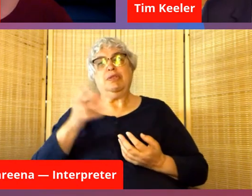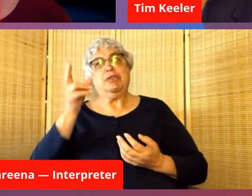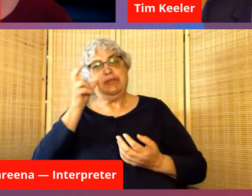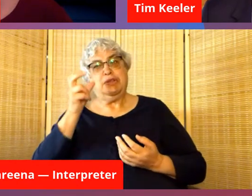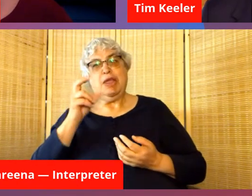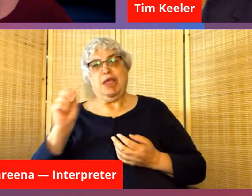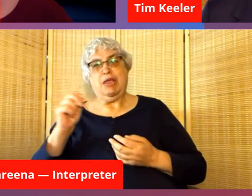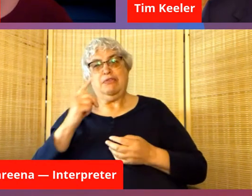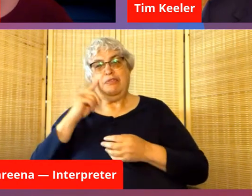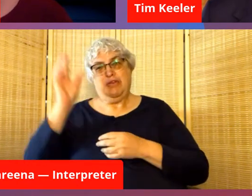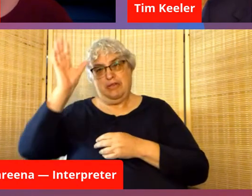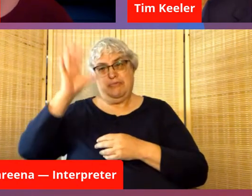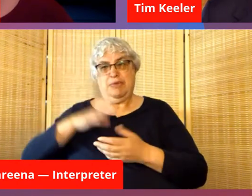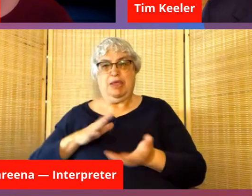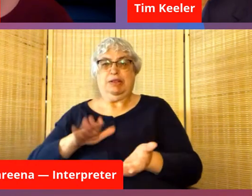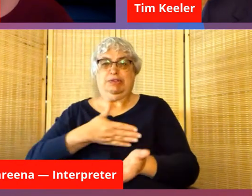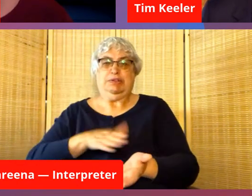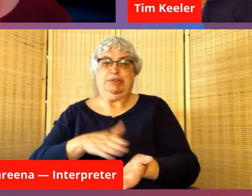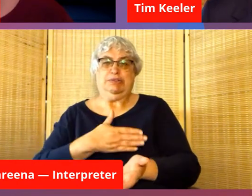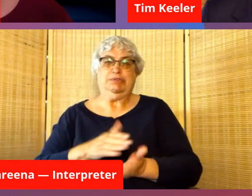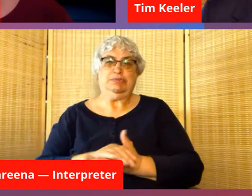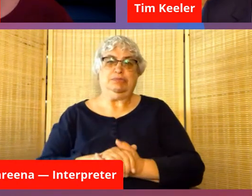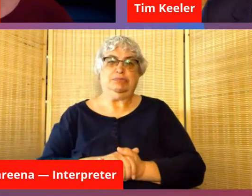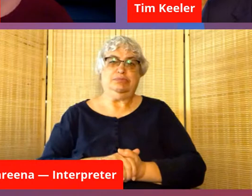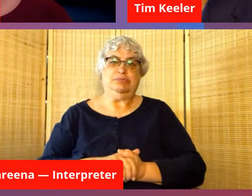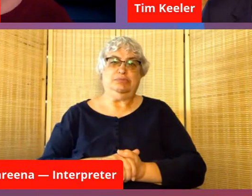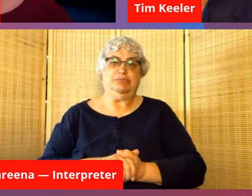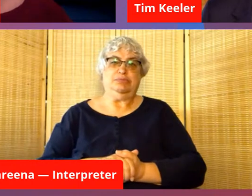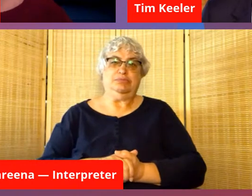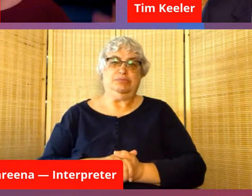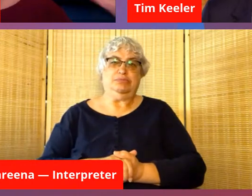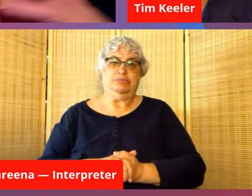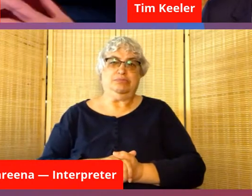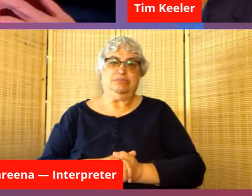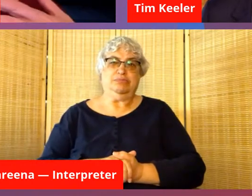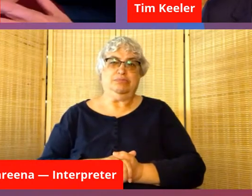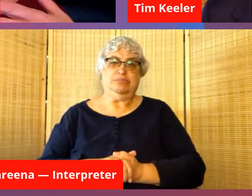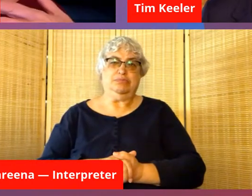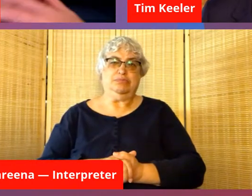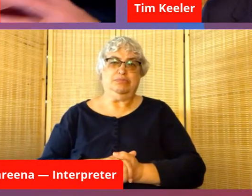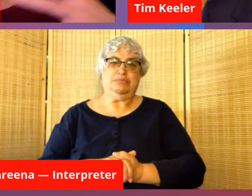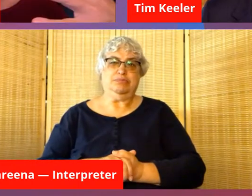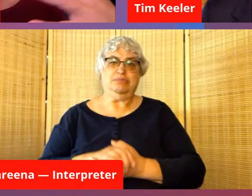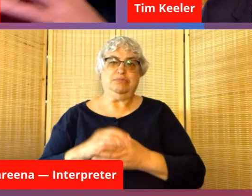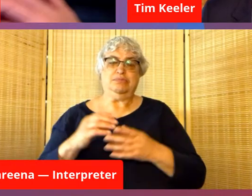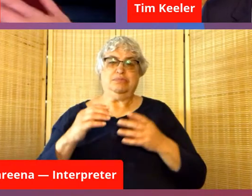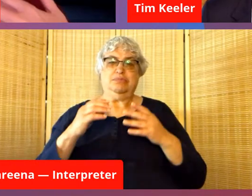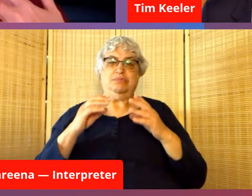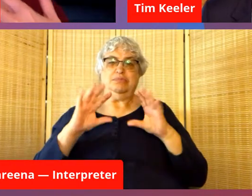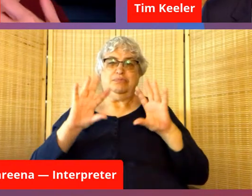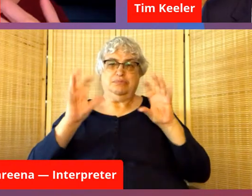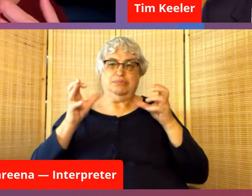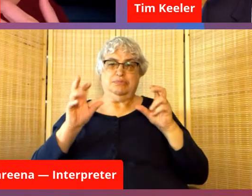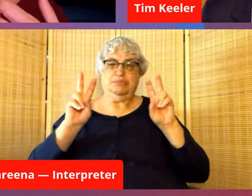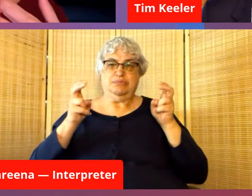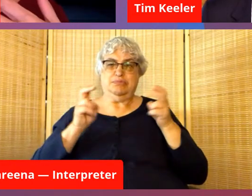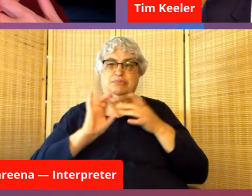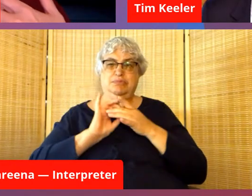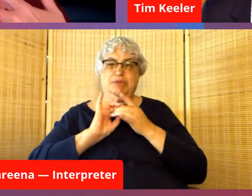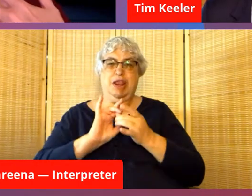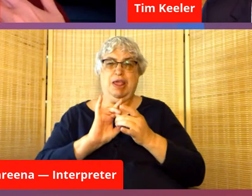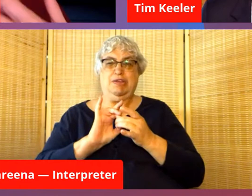one for him as well as he was performing it. Oh, and again, it just speaks of that, even that quote just speaks of the